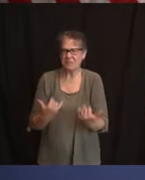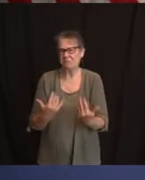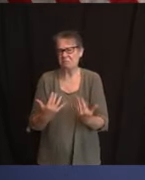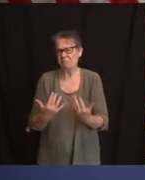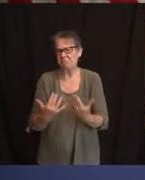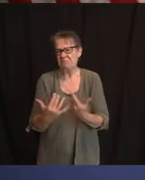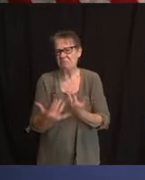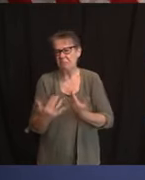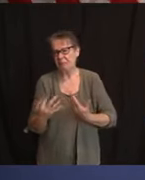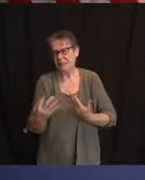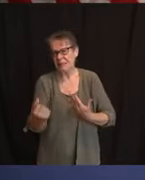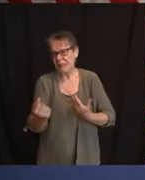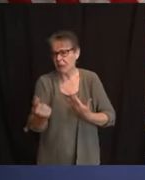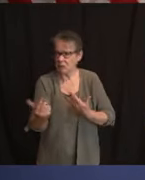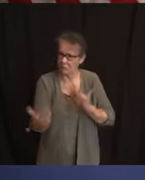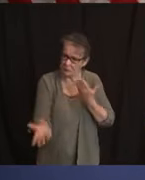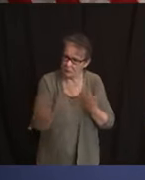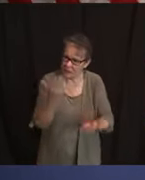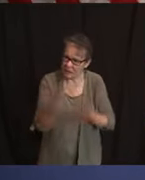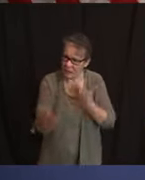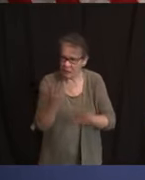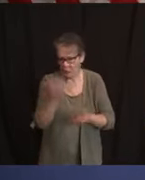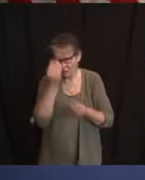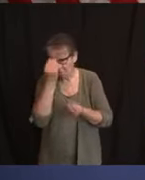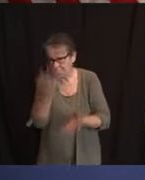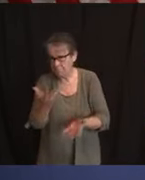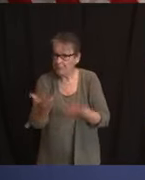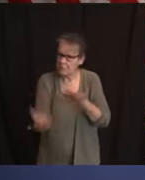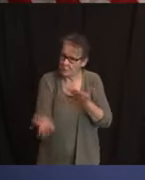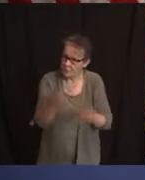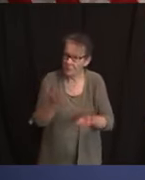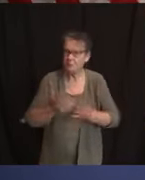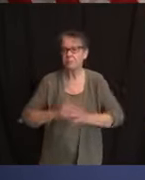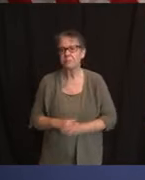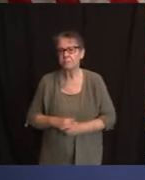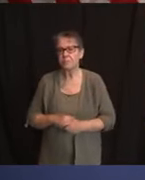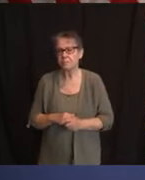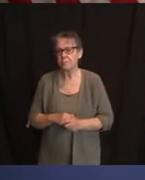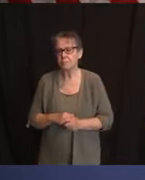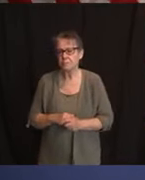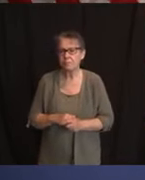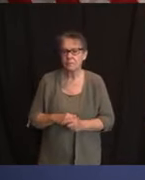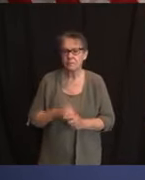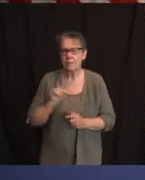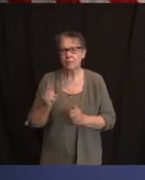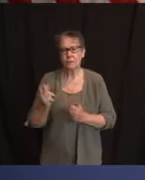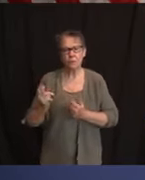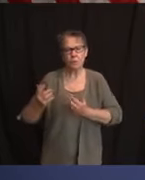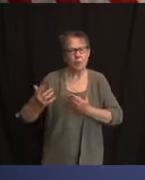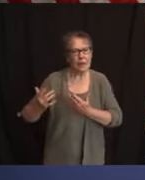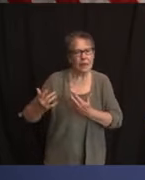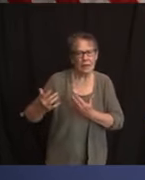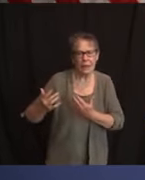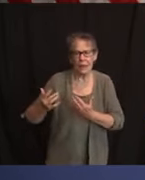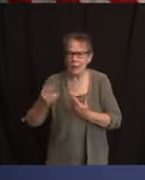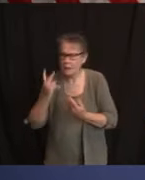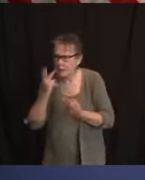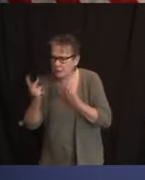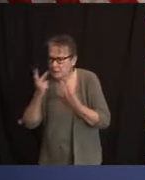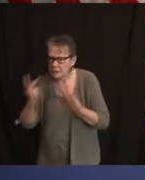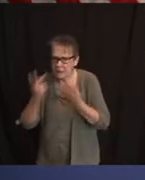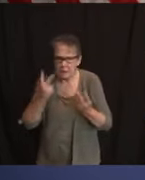more guidance as to some other things that we're looking at, again, on that road back to recovery. But don't hold us to a day